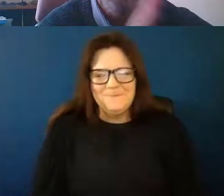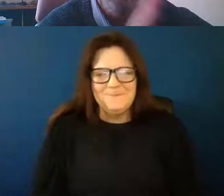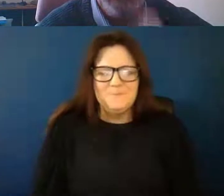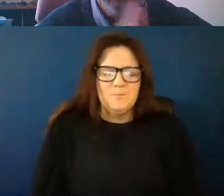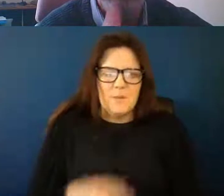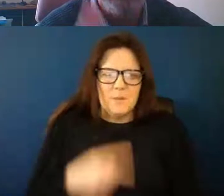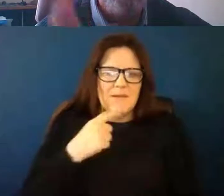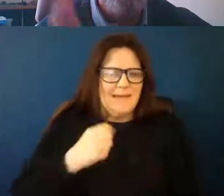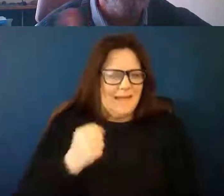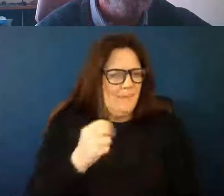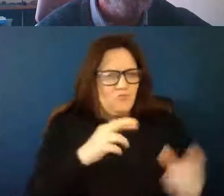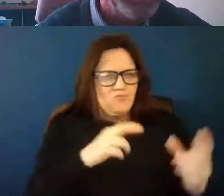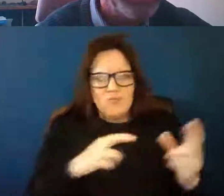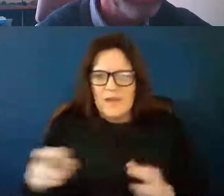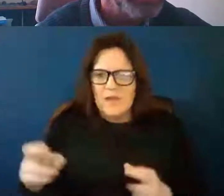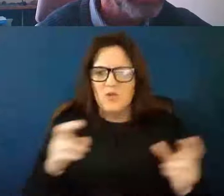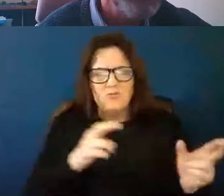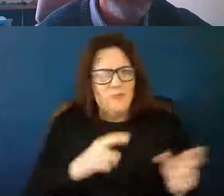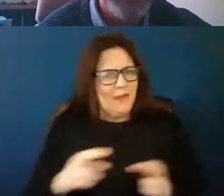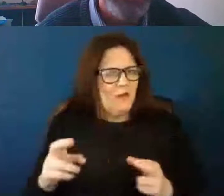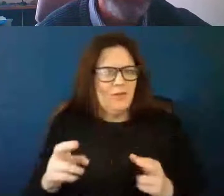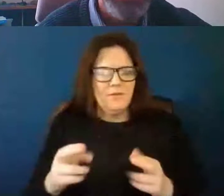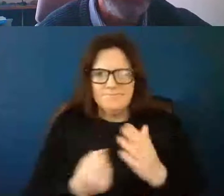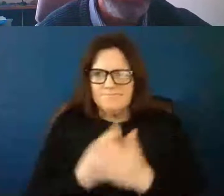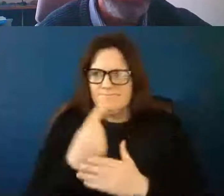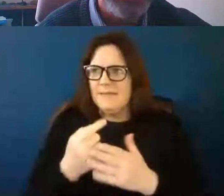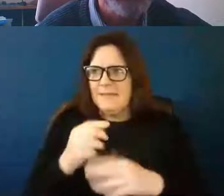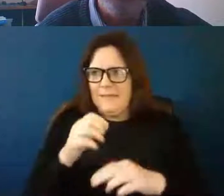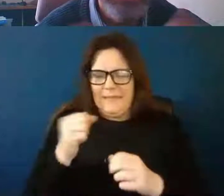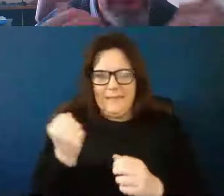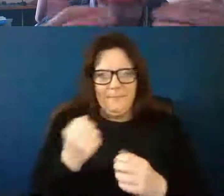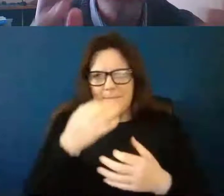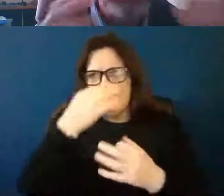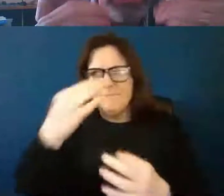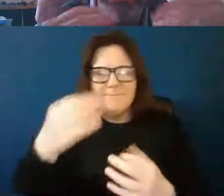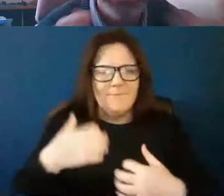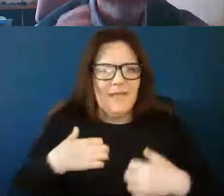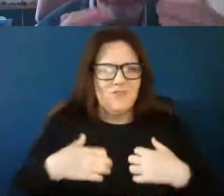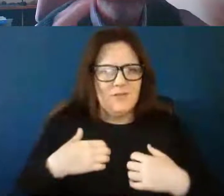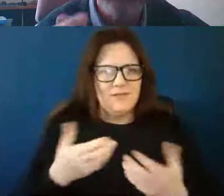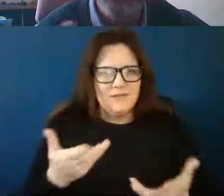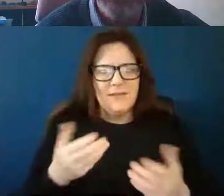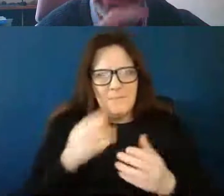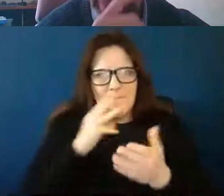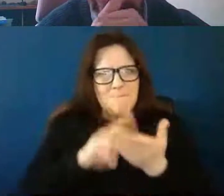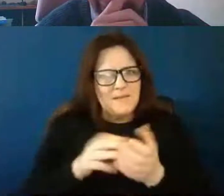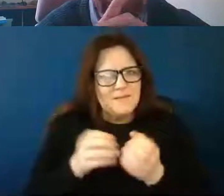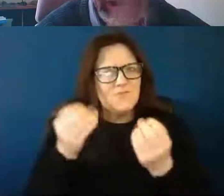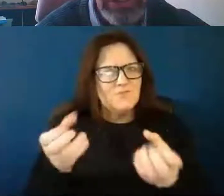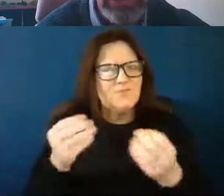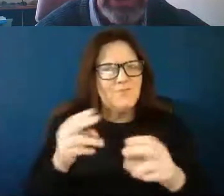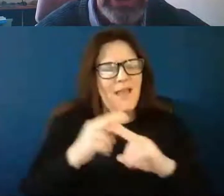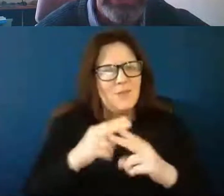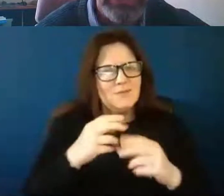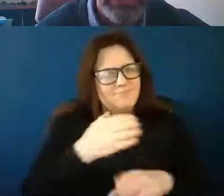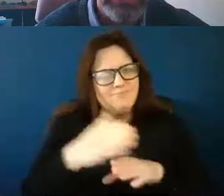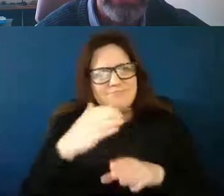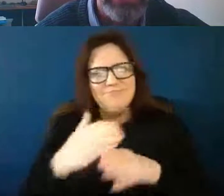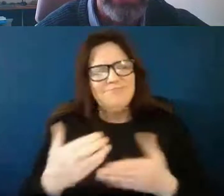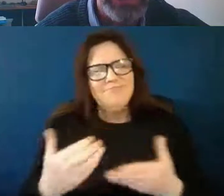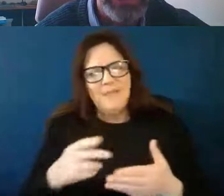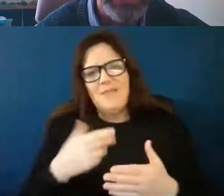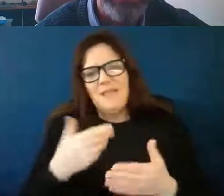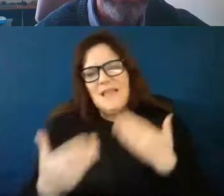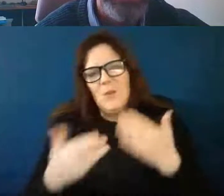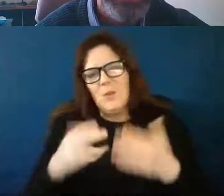but keep them regular, keep people interested, and just keep that message going out consistently. I think that's how